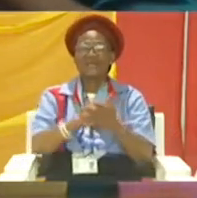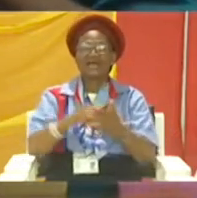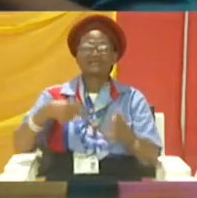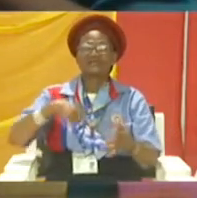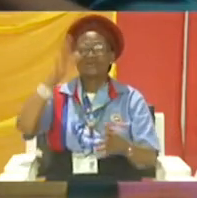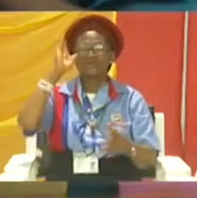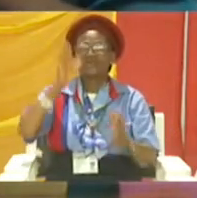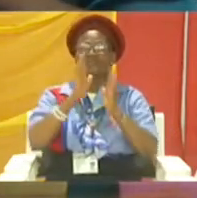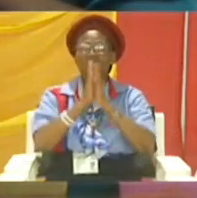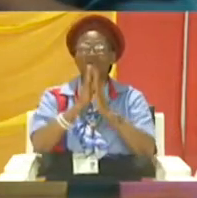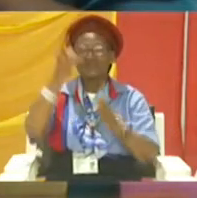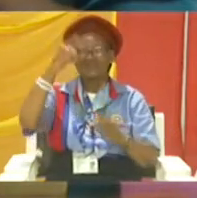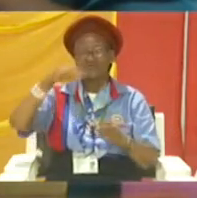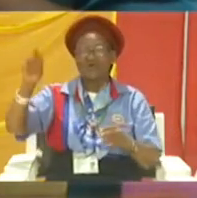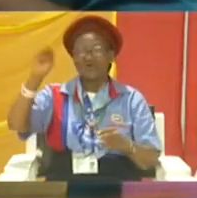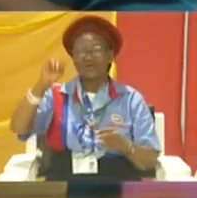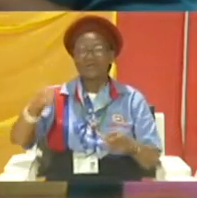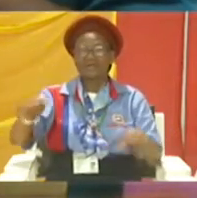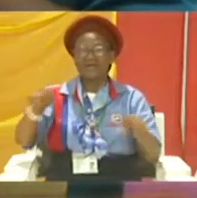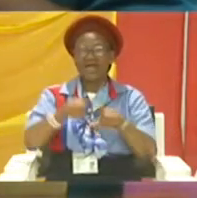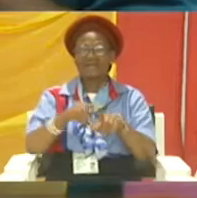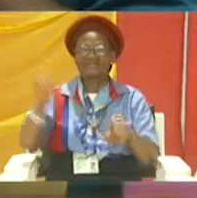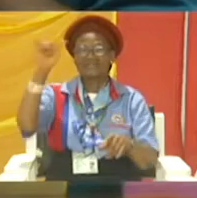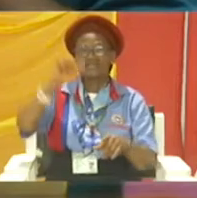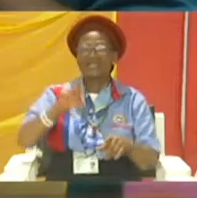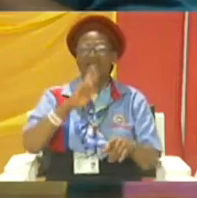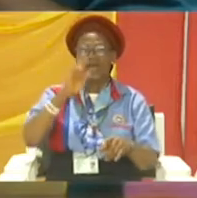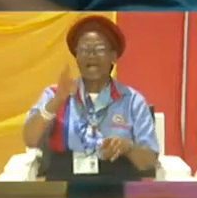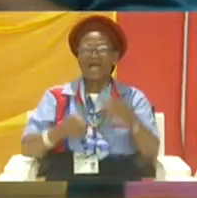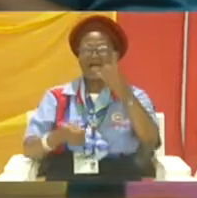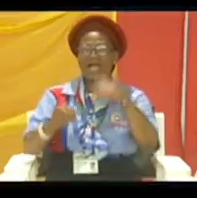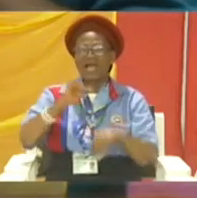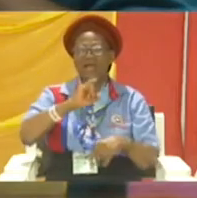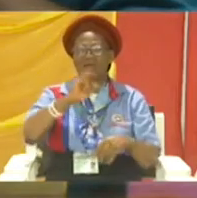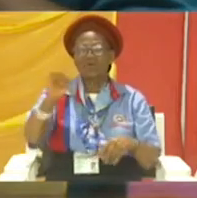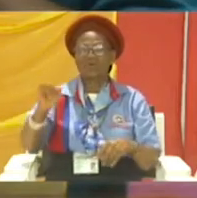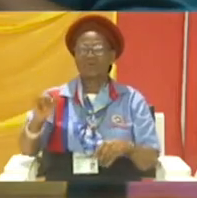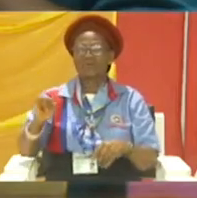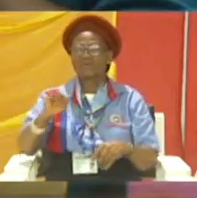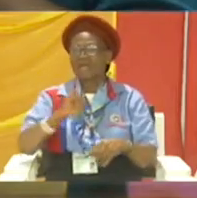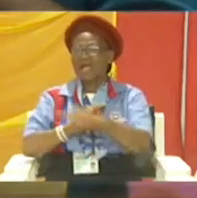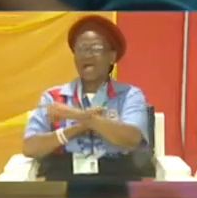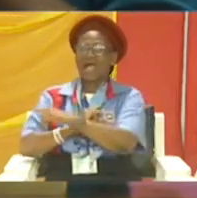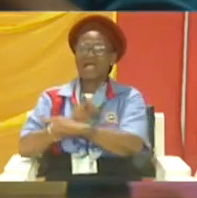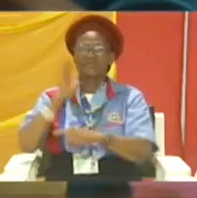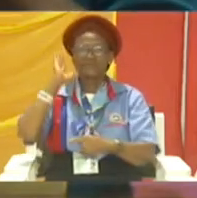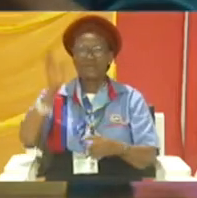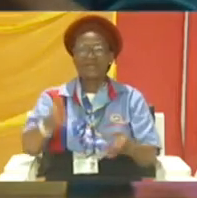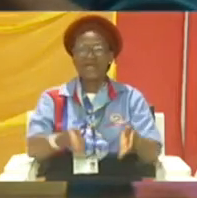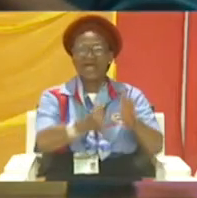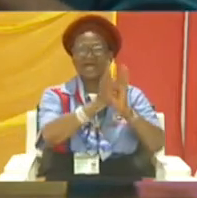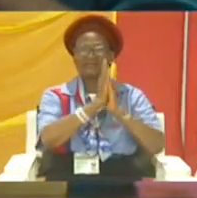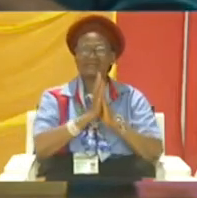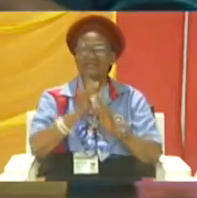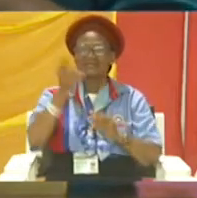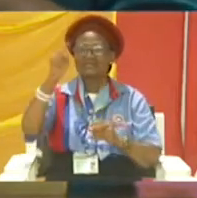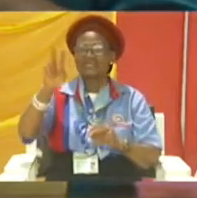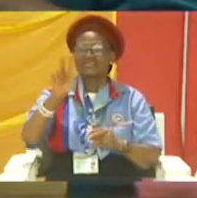And as they were, that's, they are coming, I will ask the television